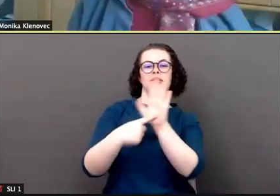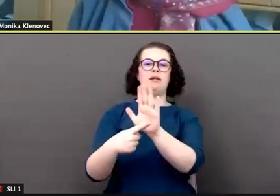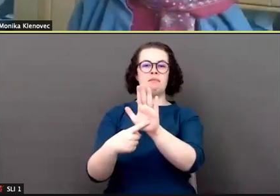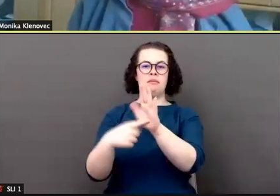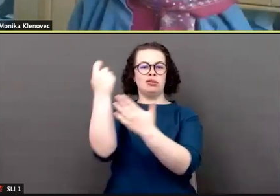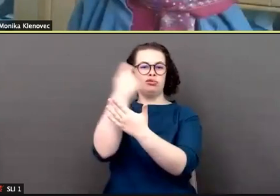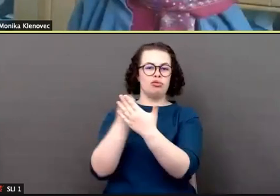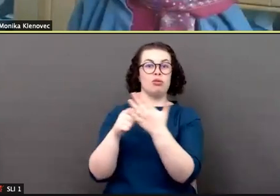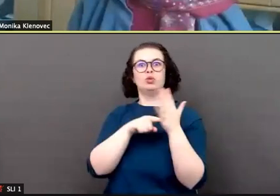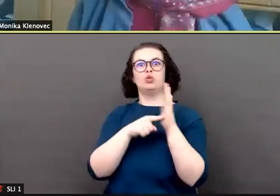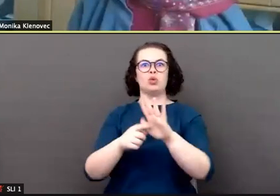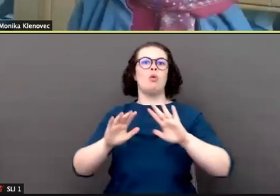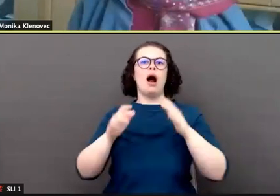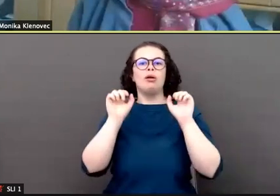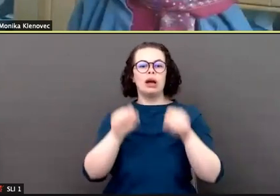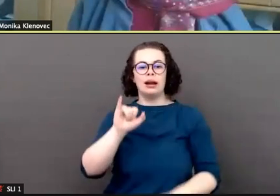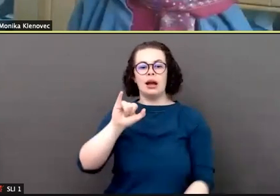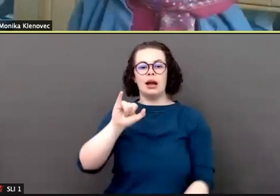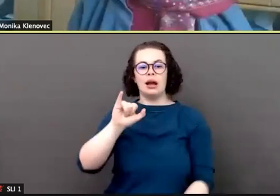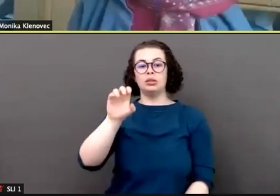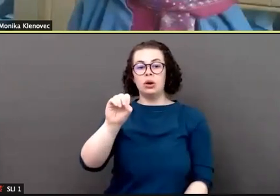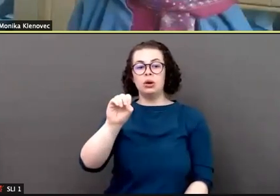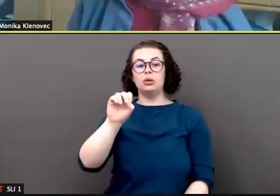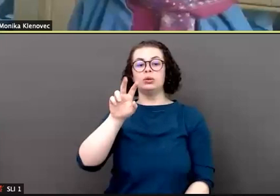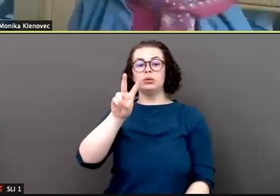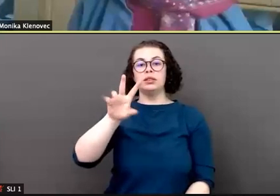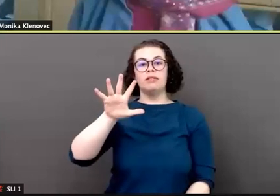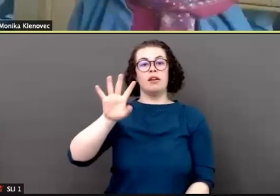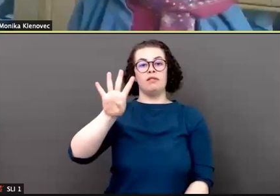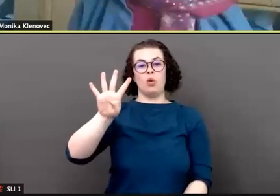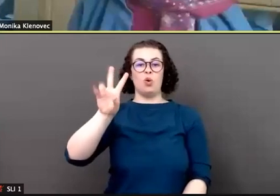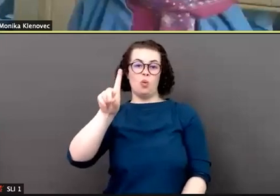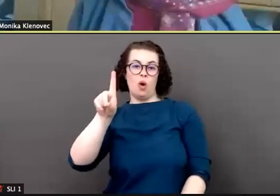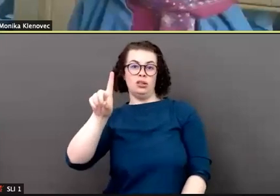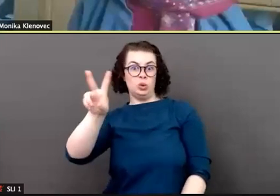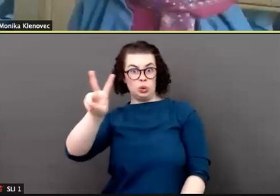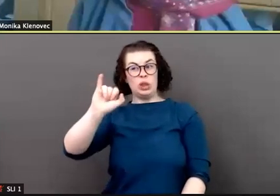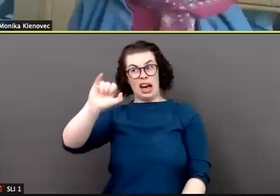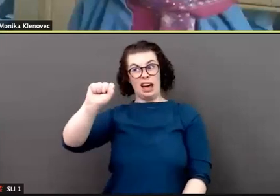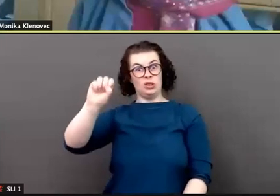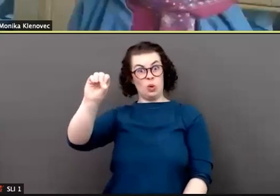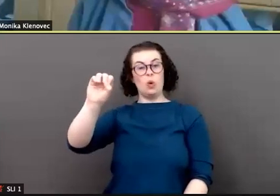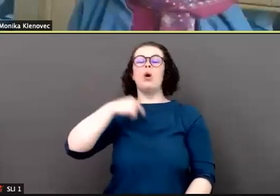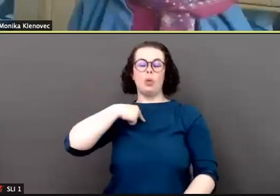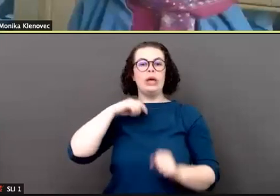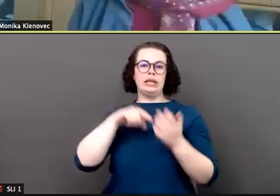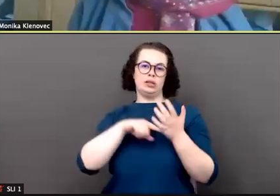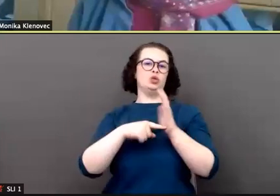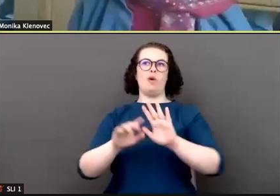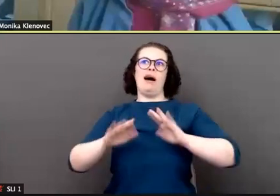ISO 21542. Let's say about 80% of the standard will deal with the